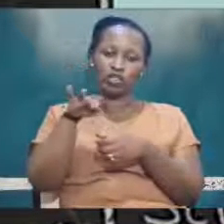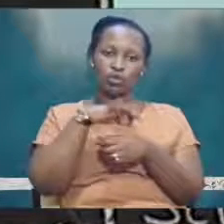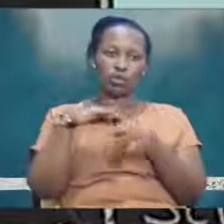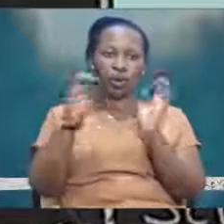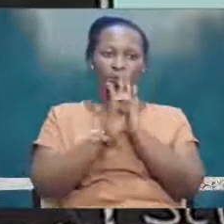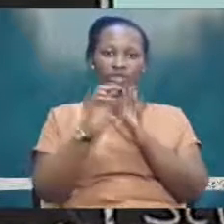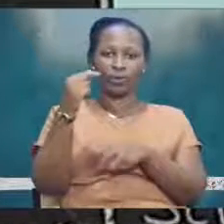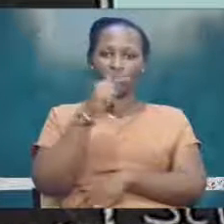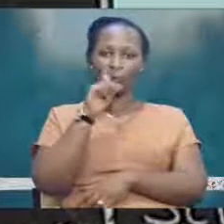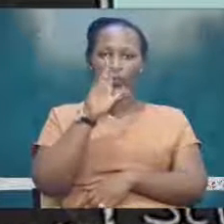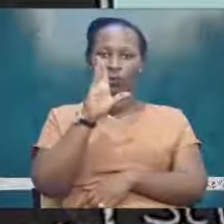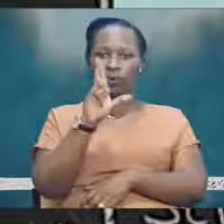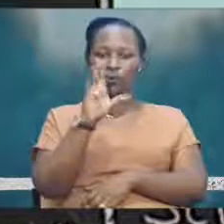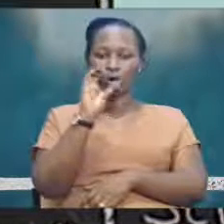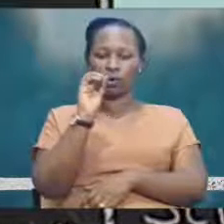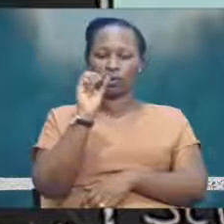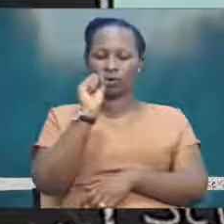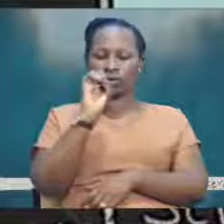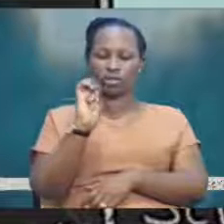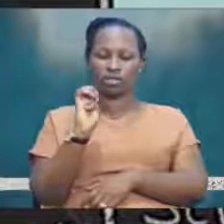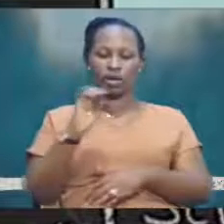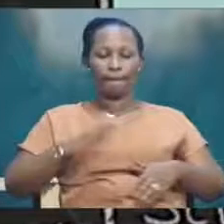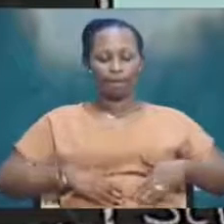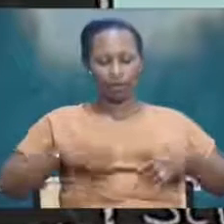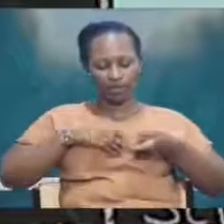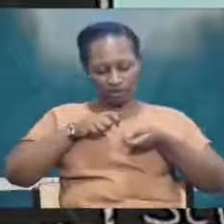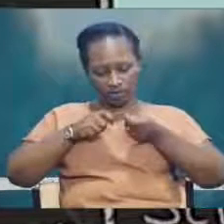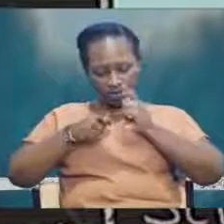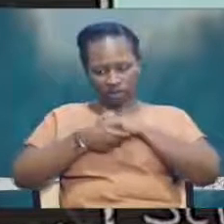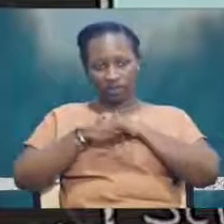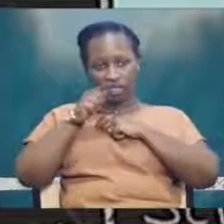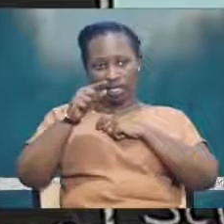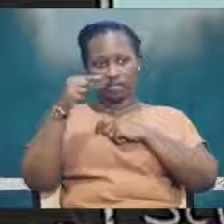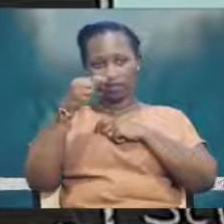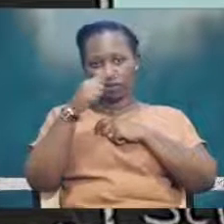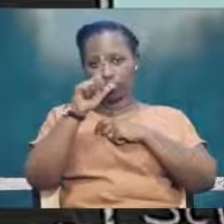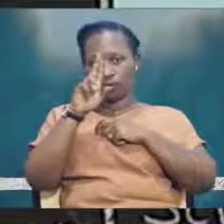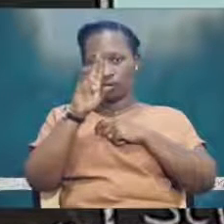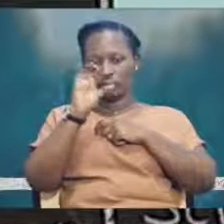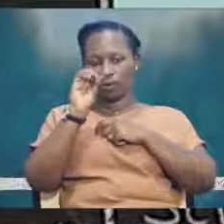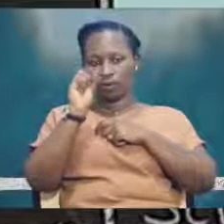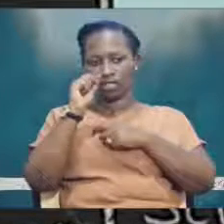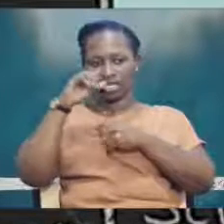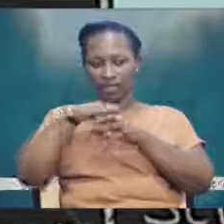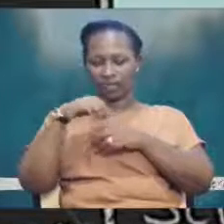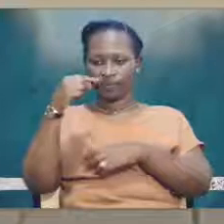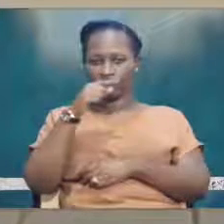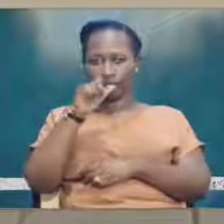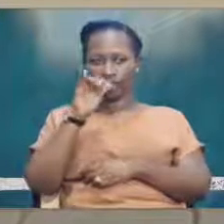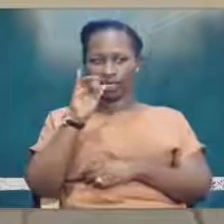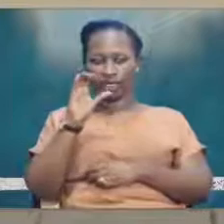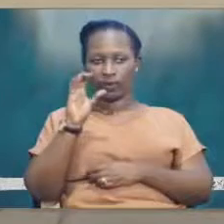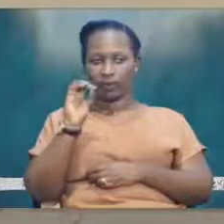like glucose, the body converts that glucose to glycogen, and then glycogen can